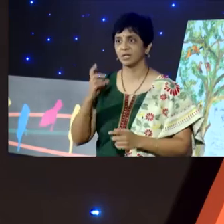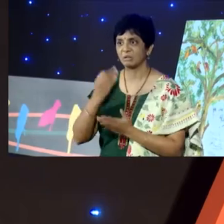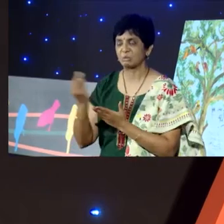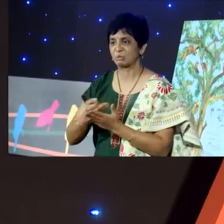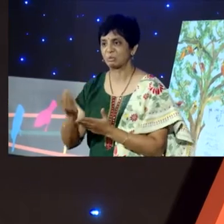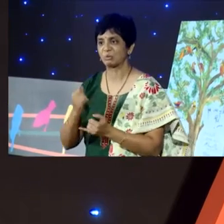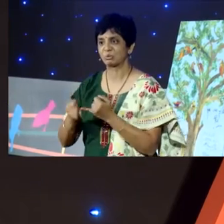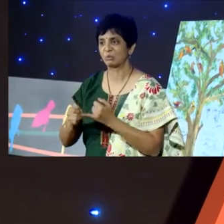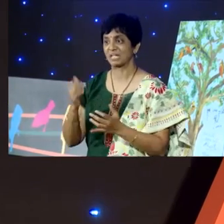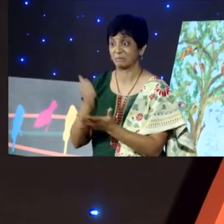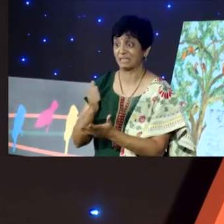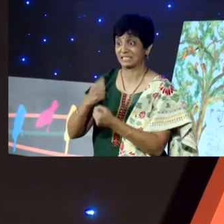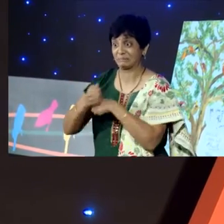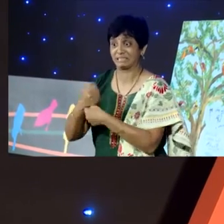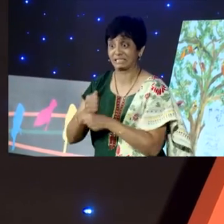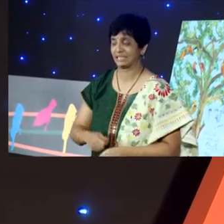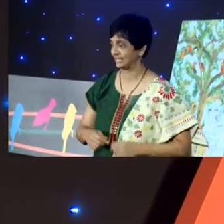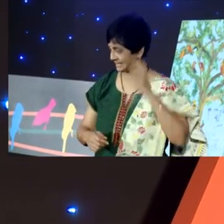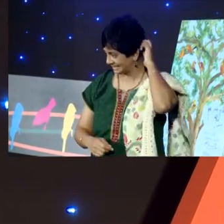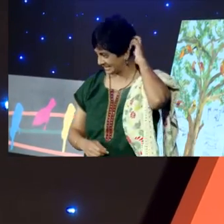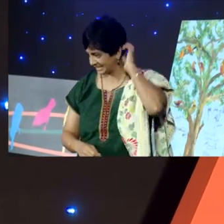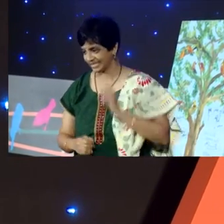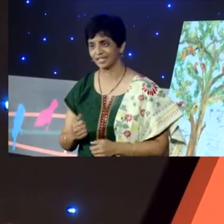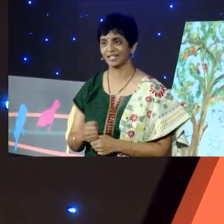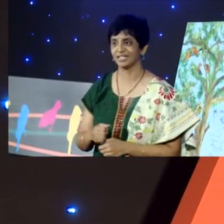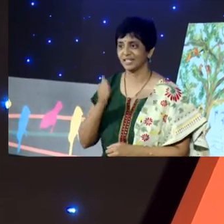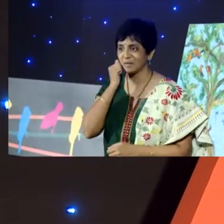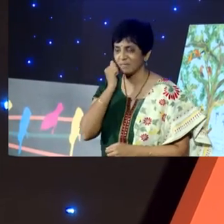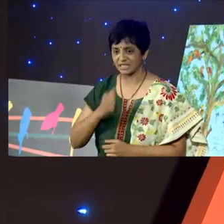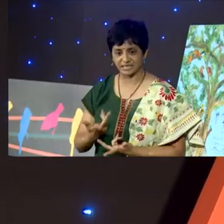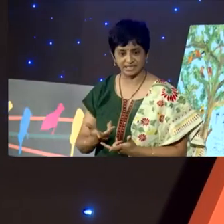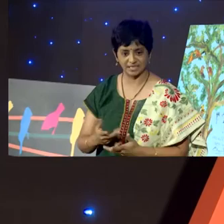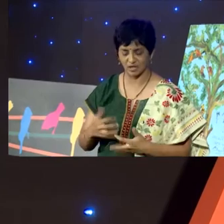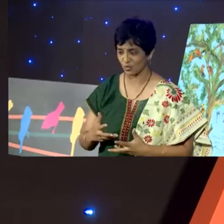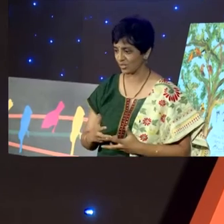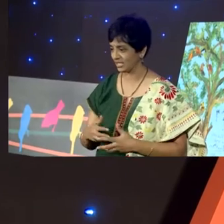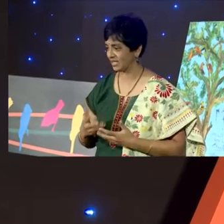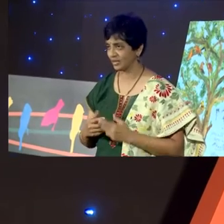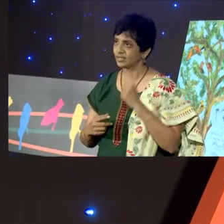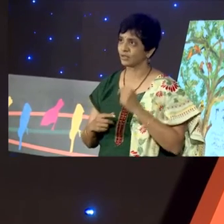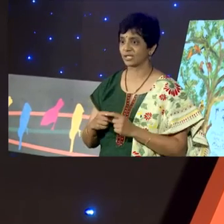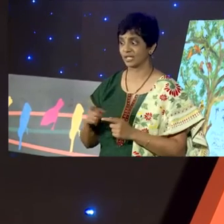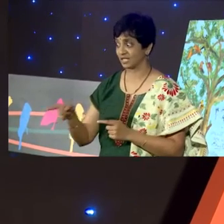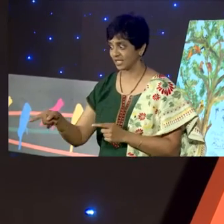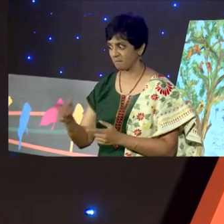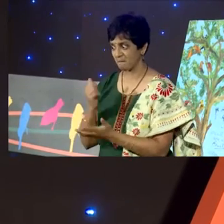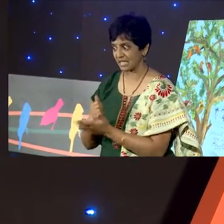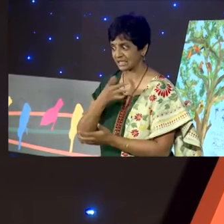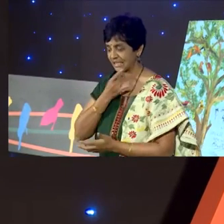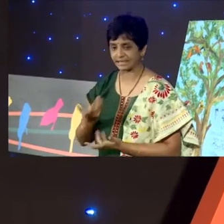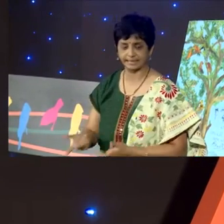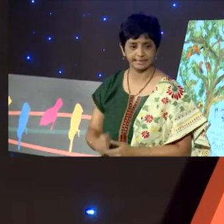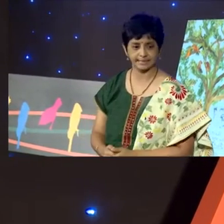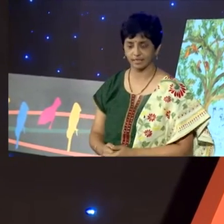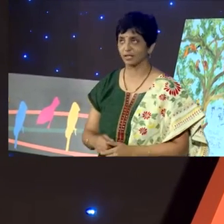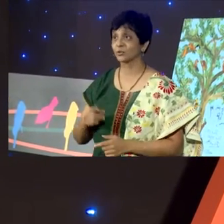stories in Panchatantra. But she has to think of stories which are relevant and which the kid can identify with. So the mother becomes